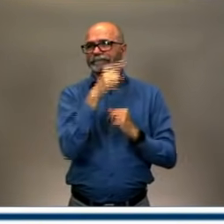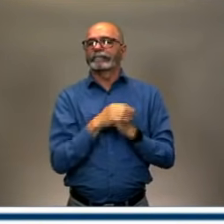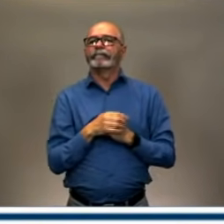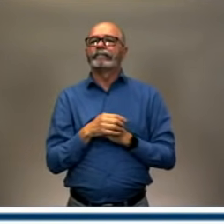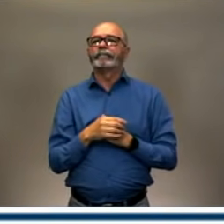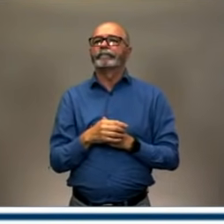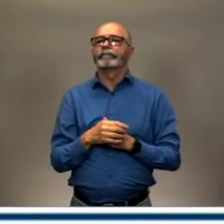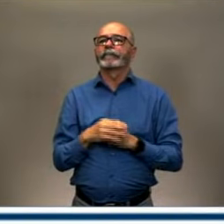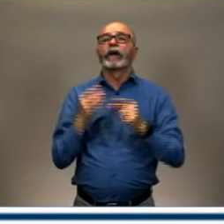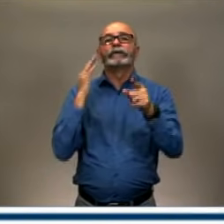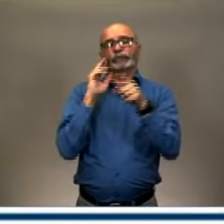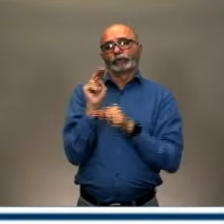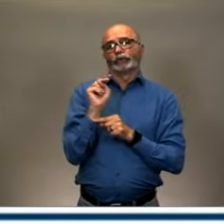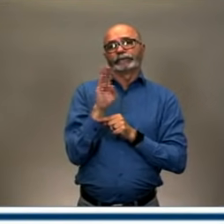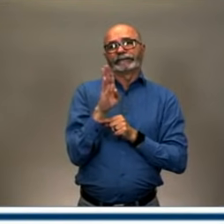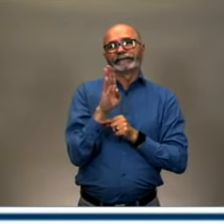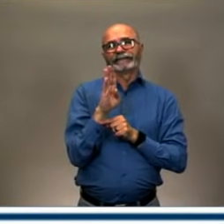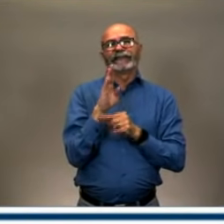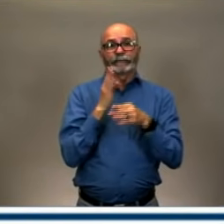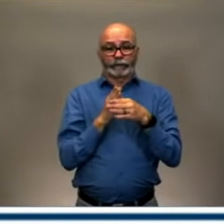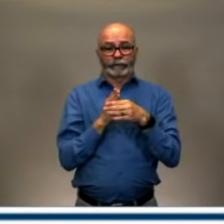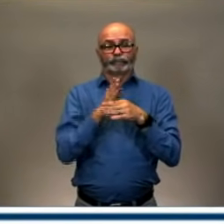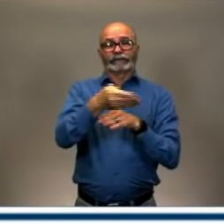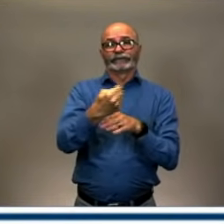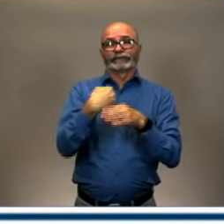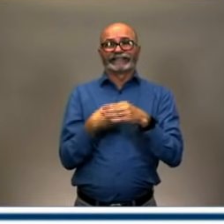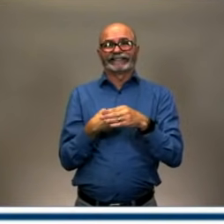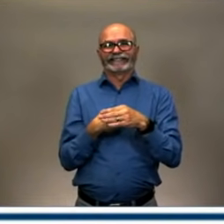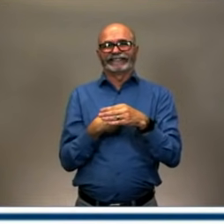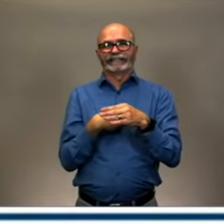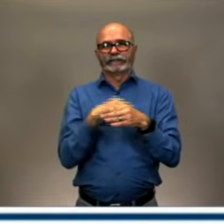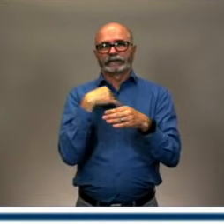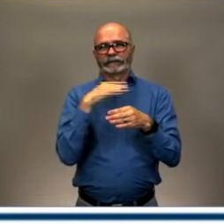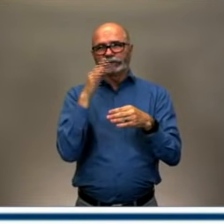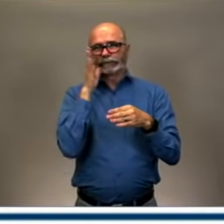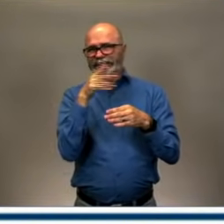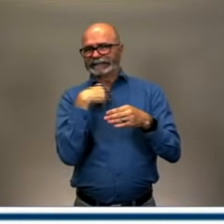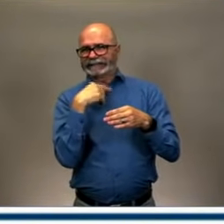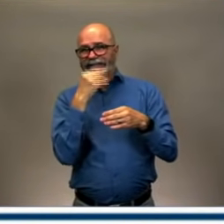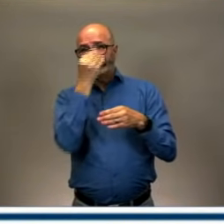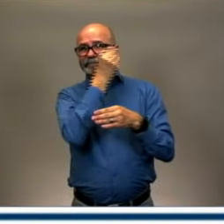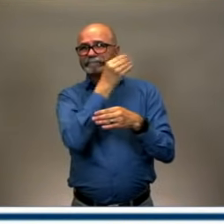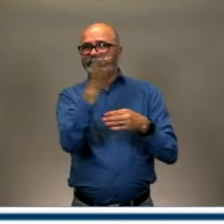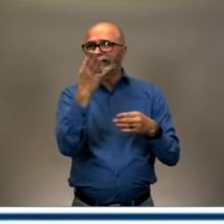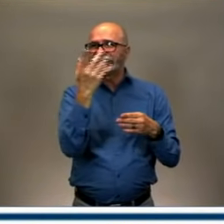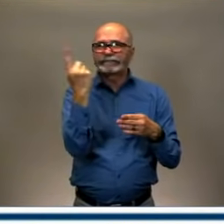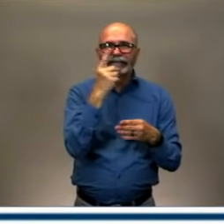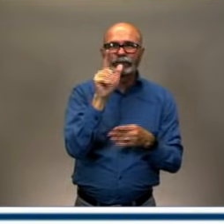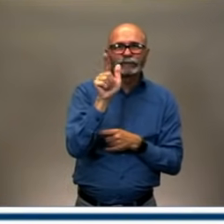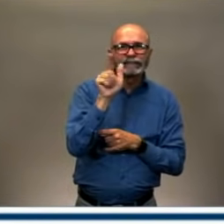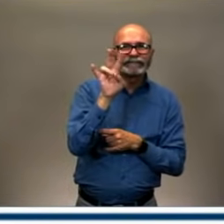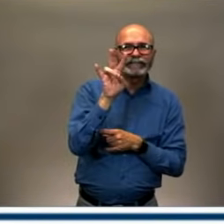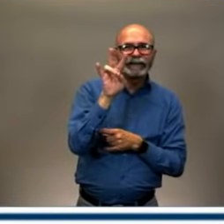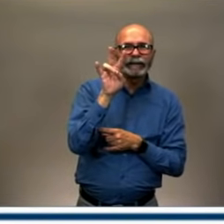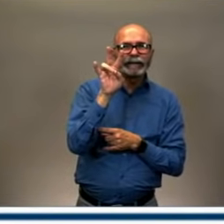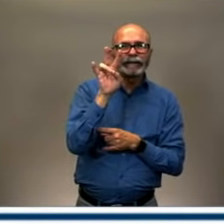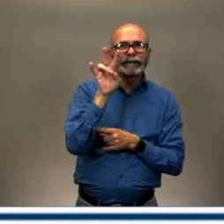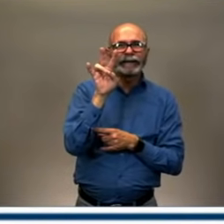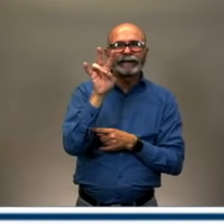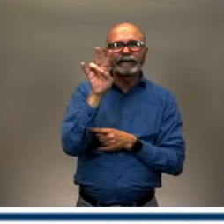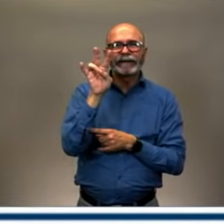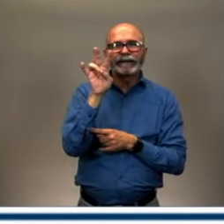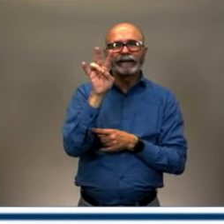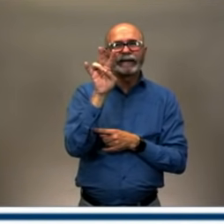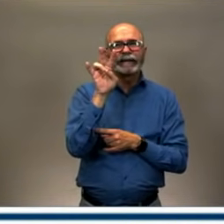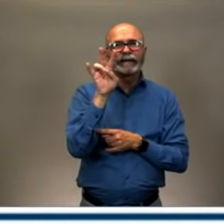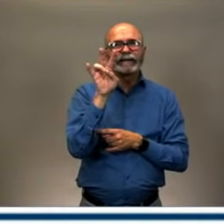and the 27 cases they announced there just today. They also have a return to what they're calling Code Orange. And I'm kind of wondering,